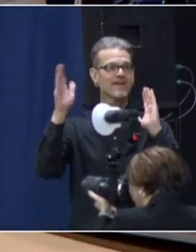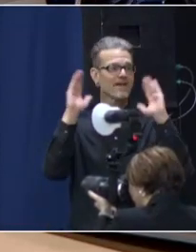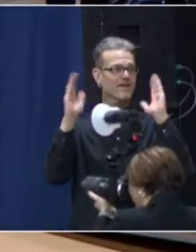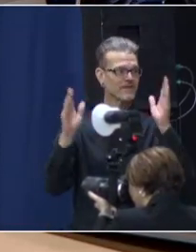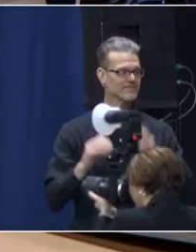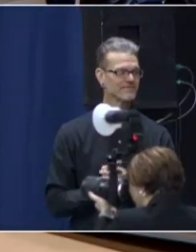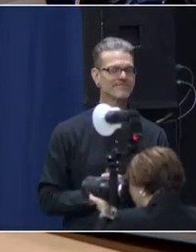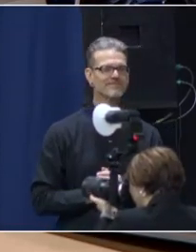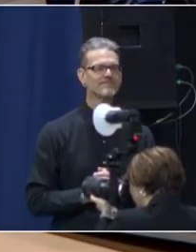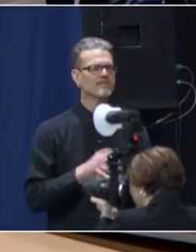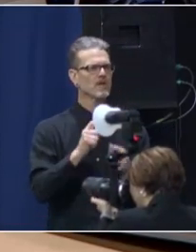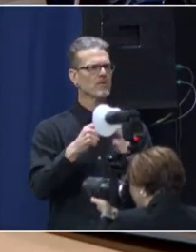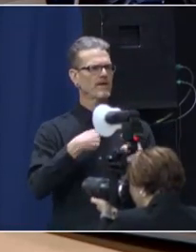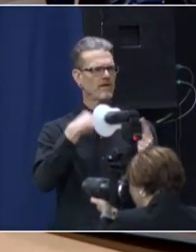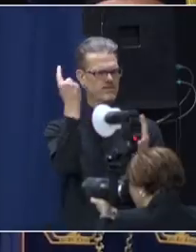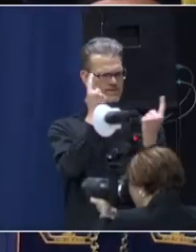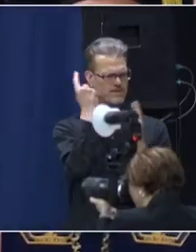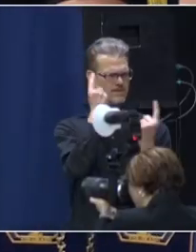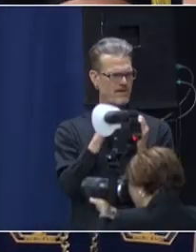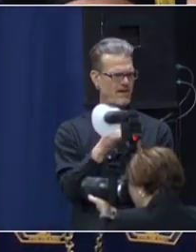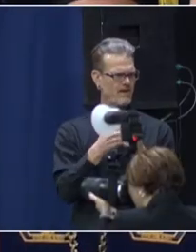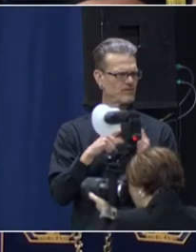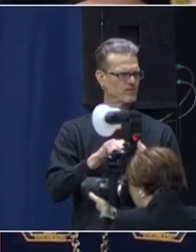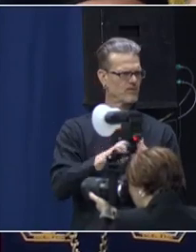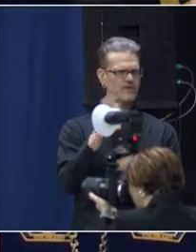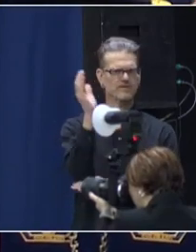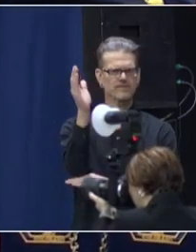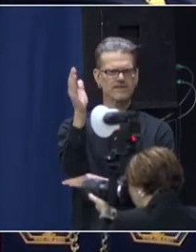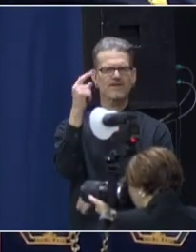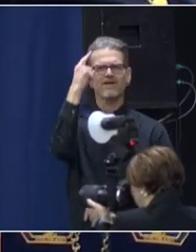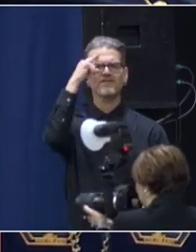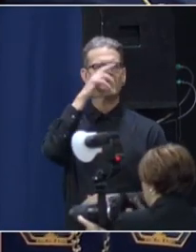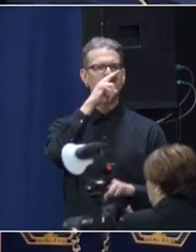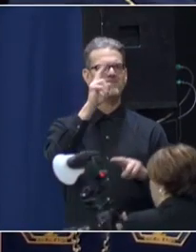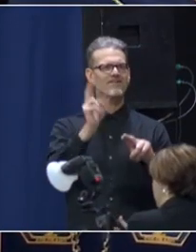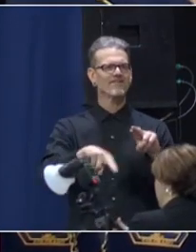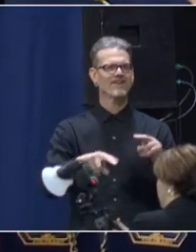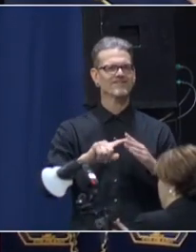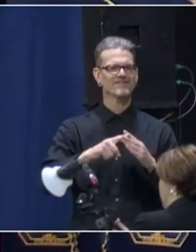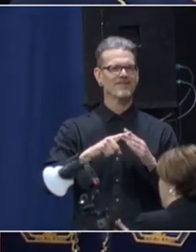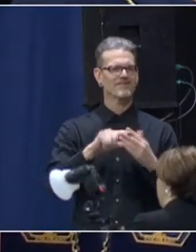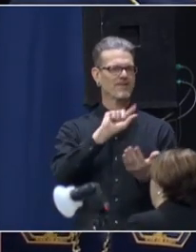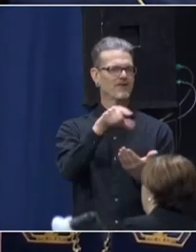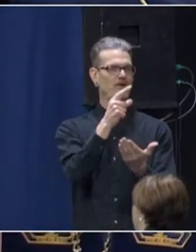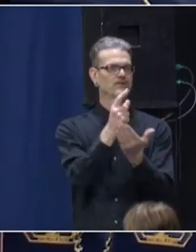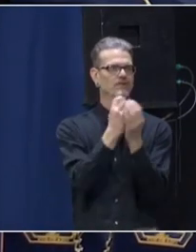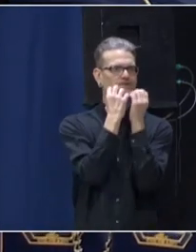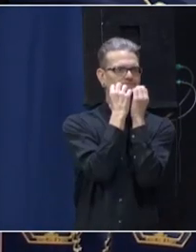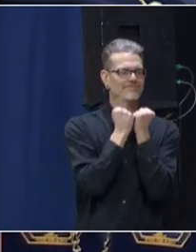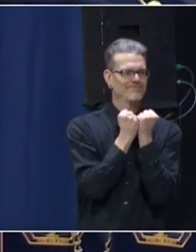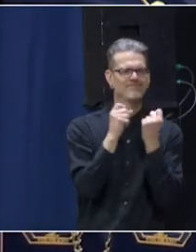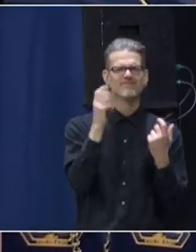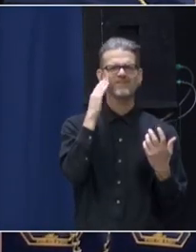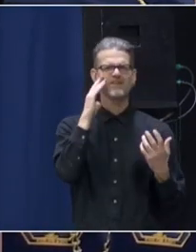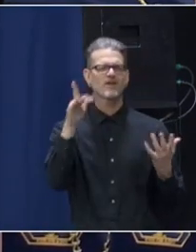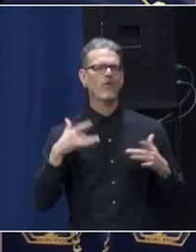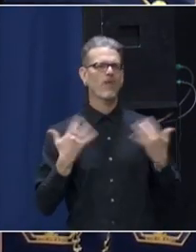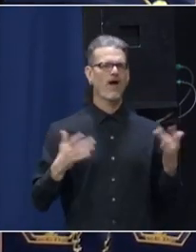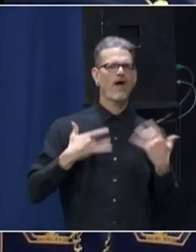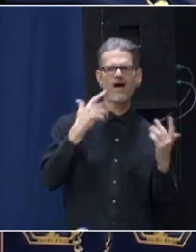When I was thinking about how I wanted to start this speech, I thought it would be fun to start with a graduation joke, you know, lighten the mood and get things loosened